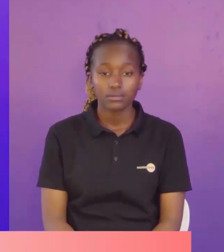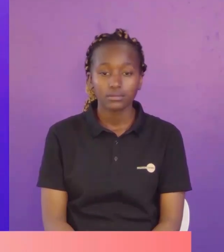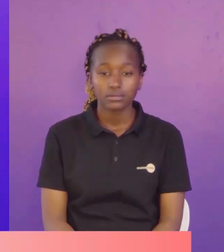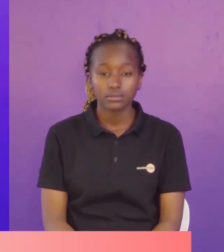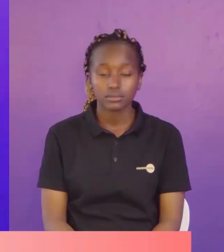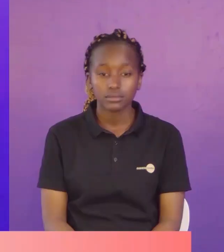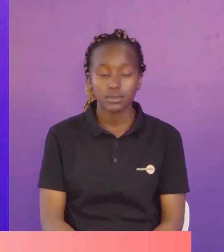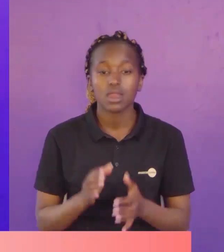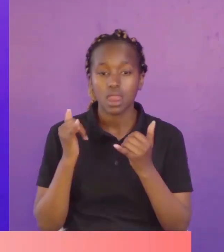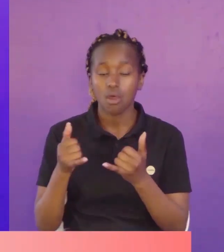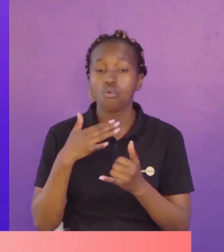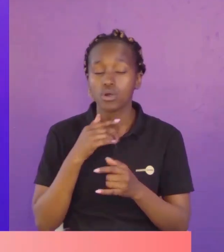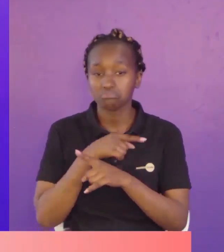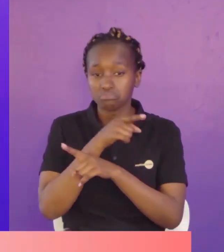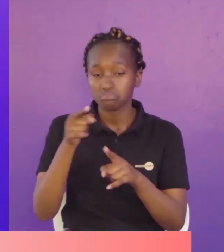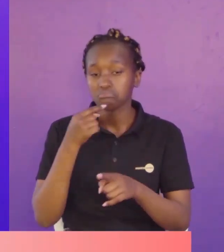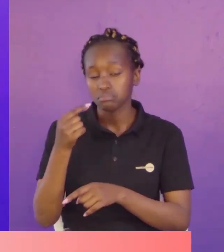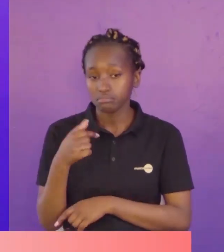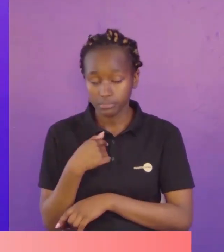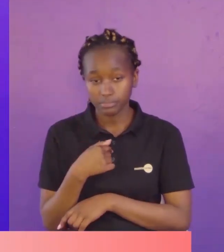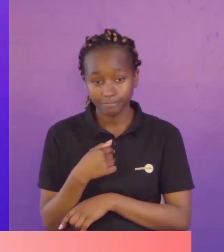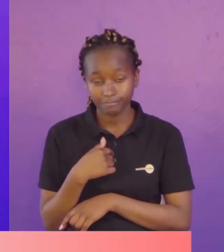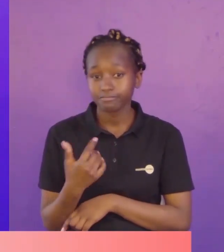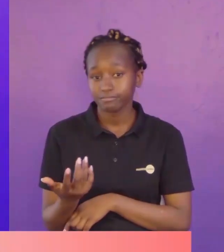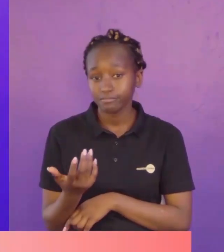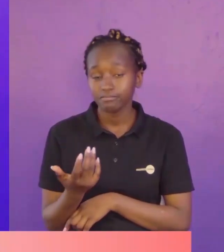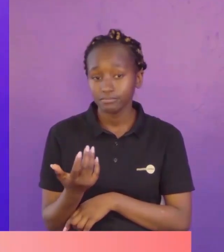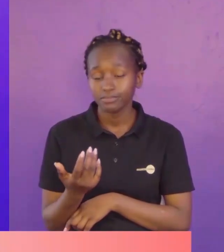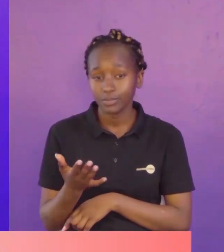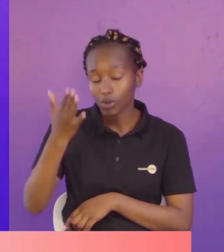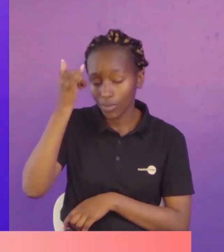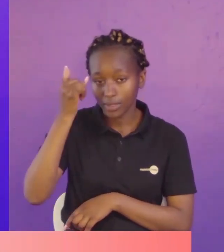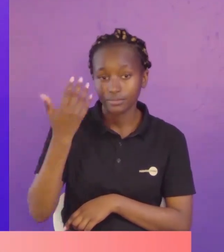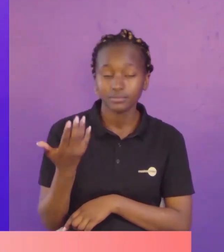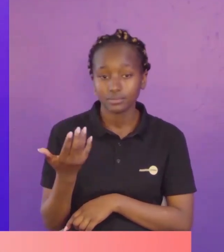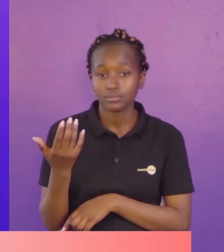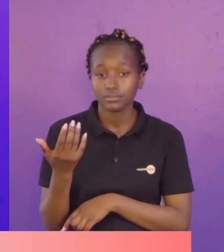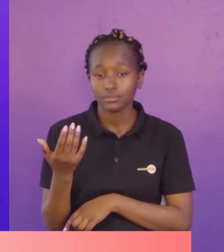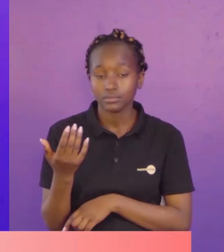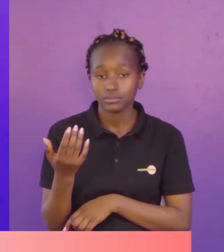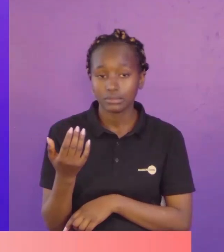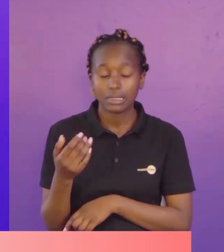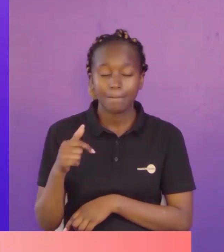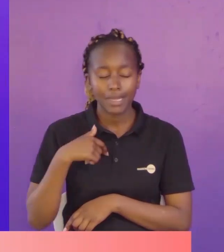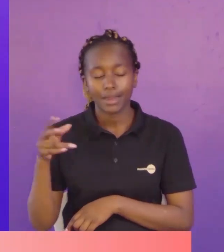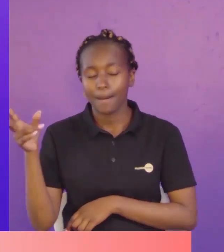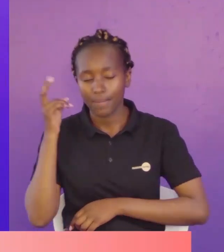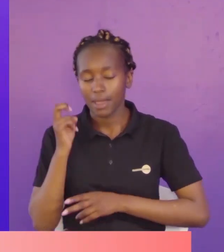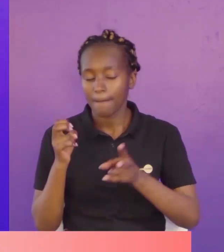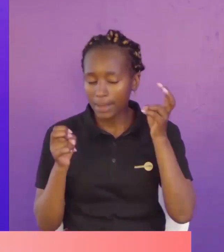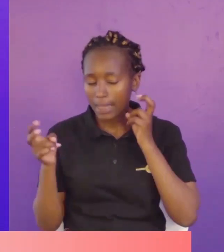I want you to tell me, because I listened to fans talking